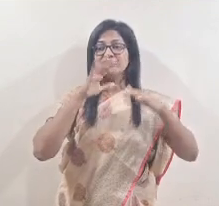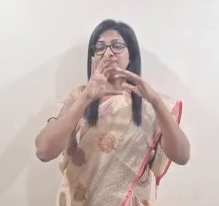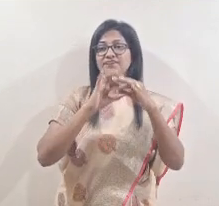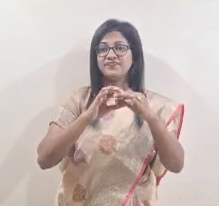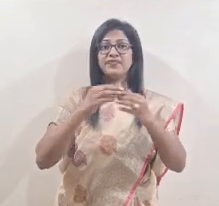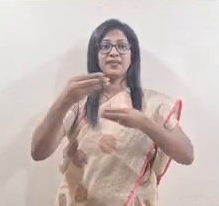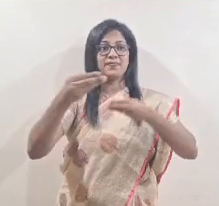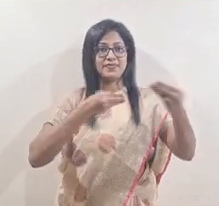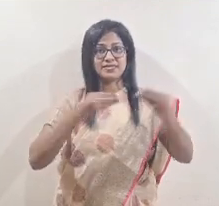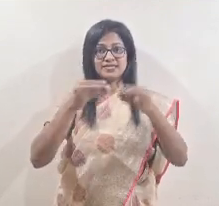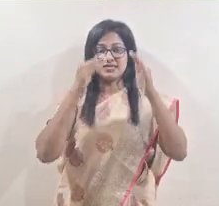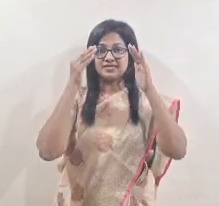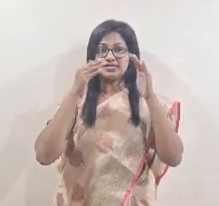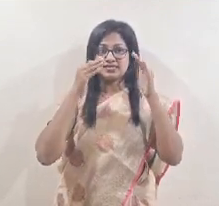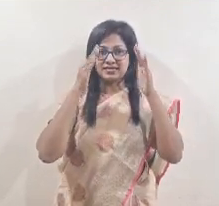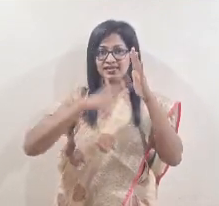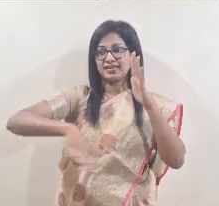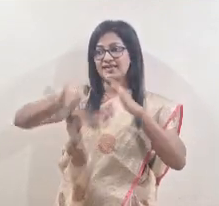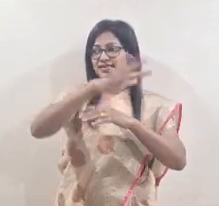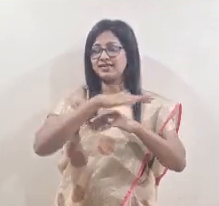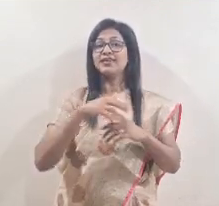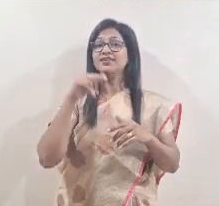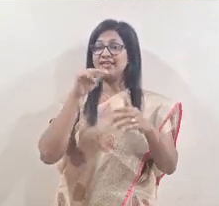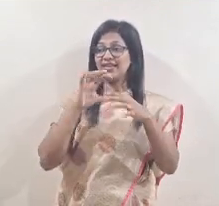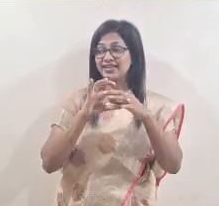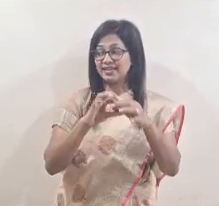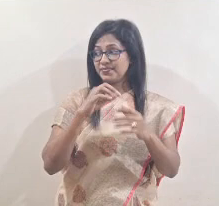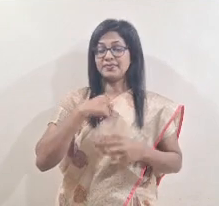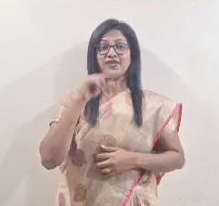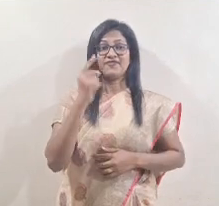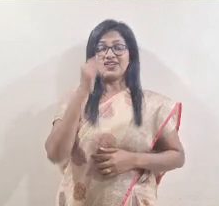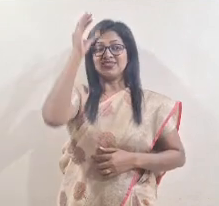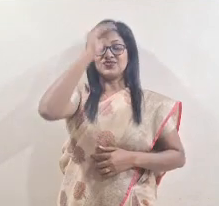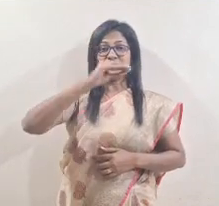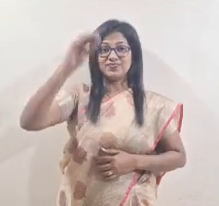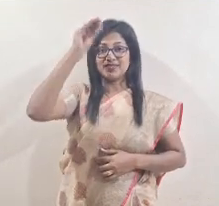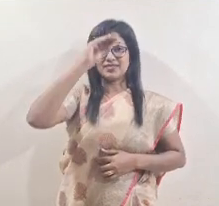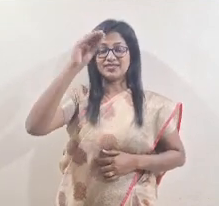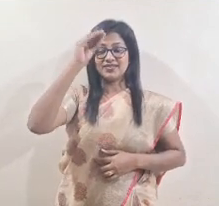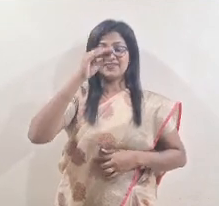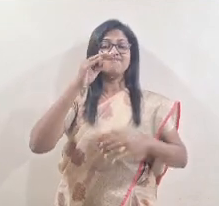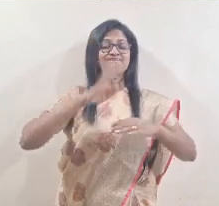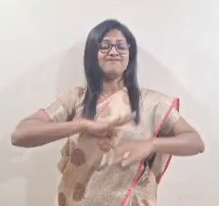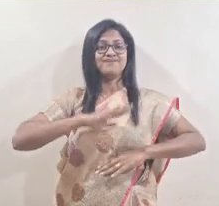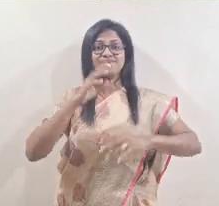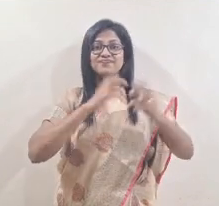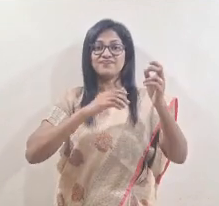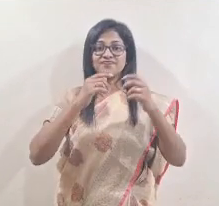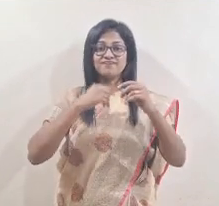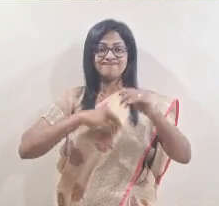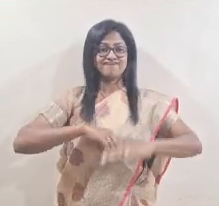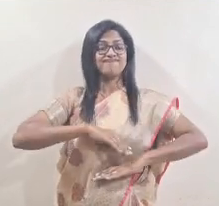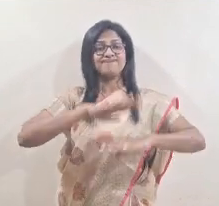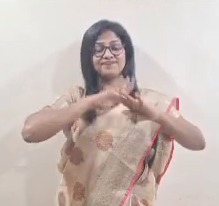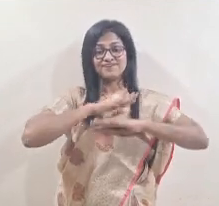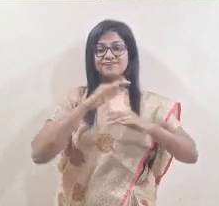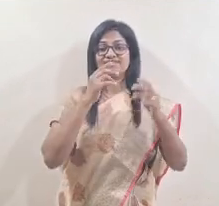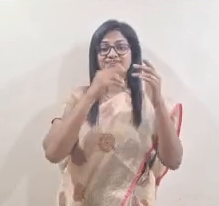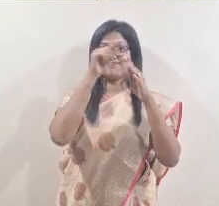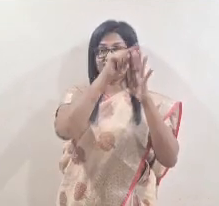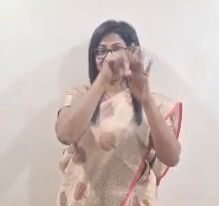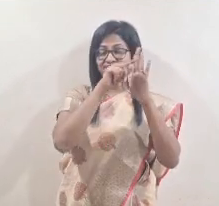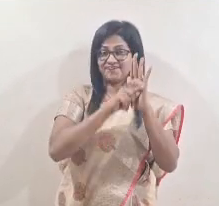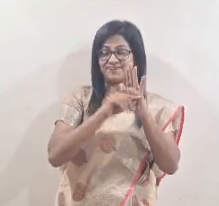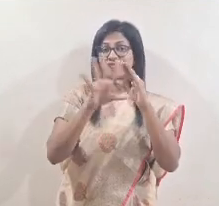commercial areas. So towards that, my first objective is to drive the satisfaction ranking of attribute influencing